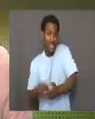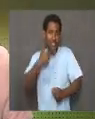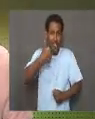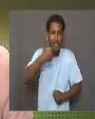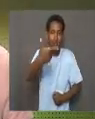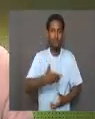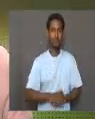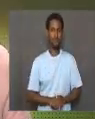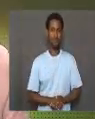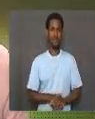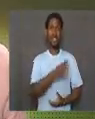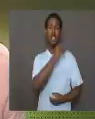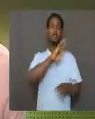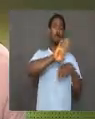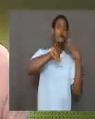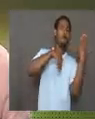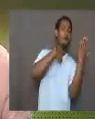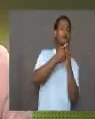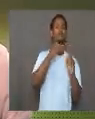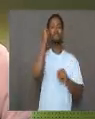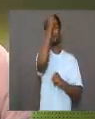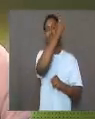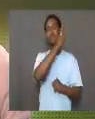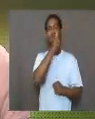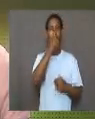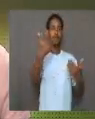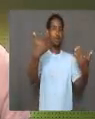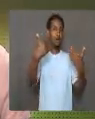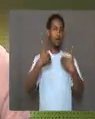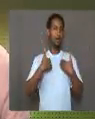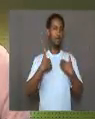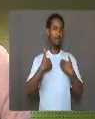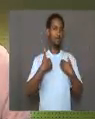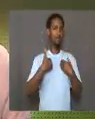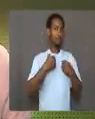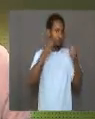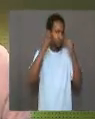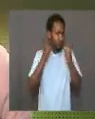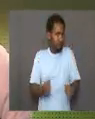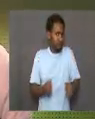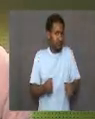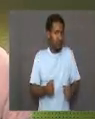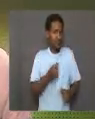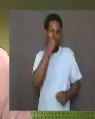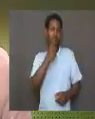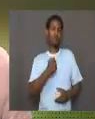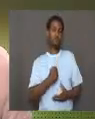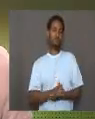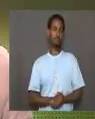language, and all Ethiopians had to conform to this